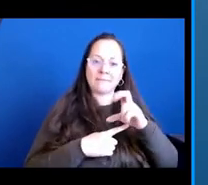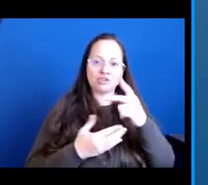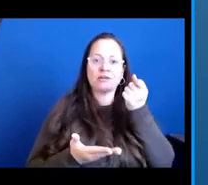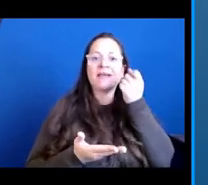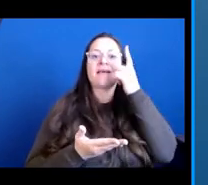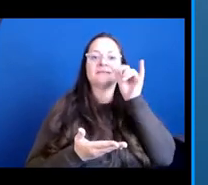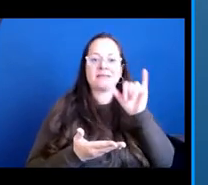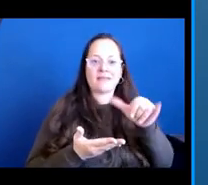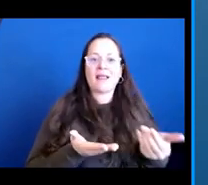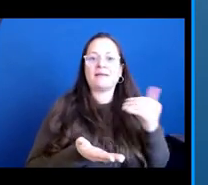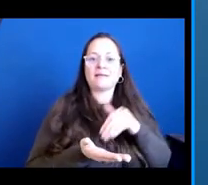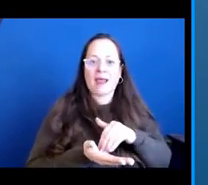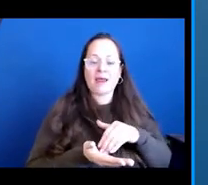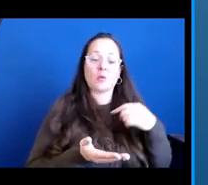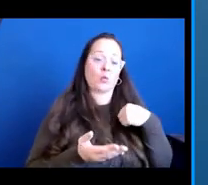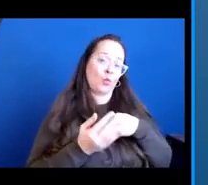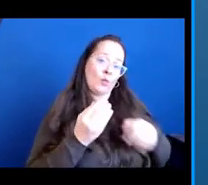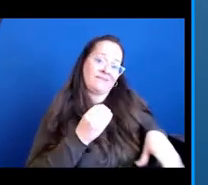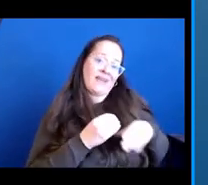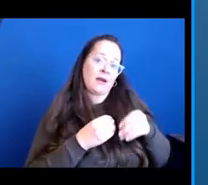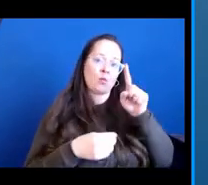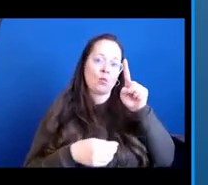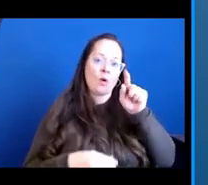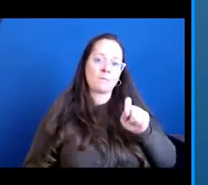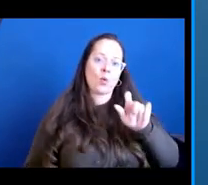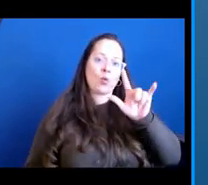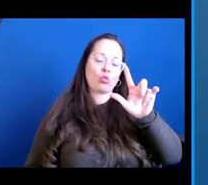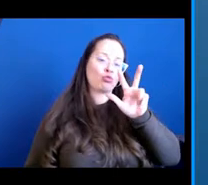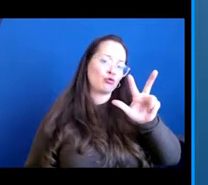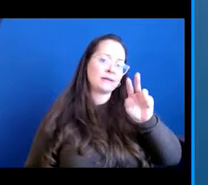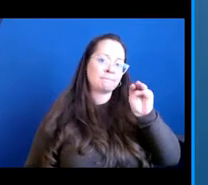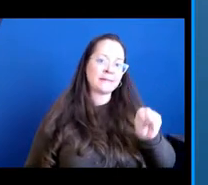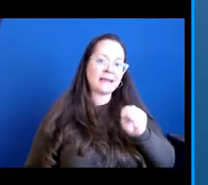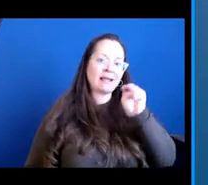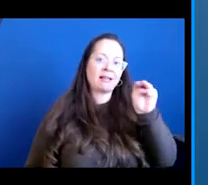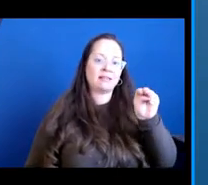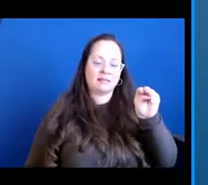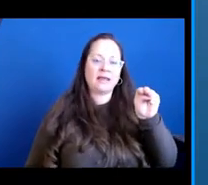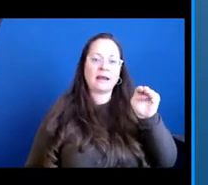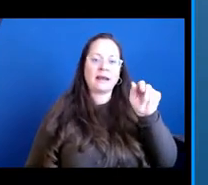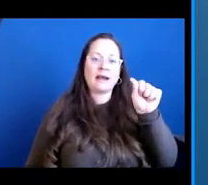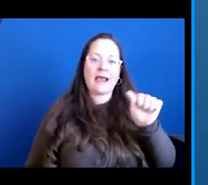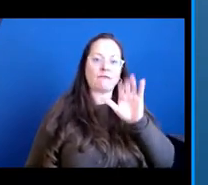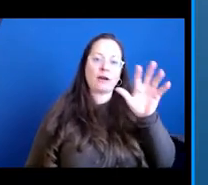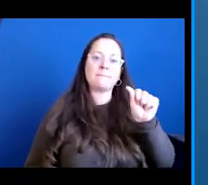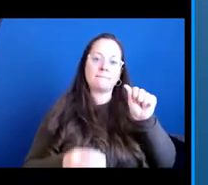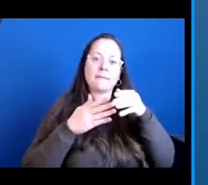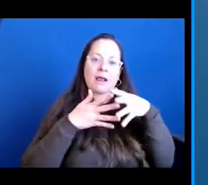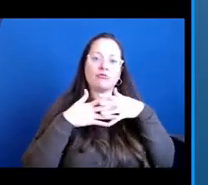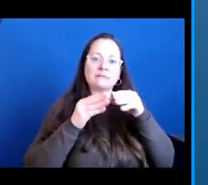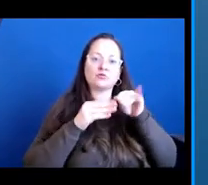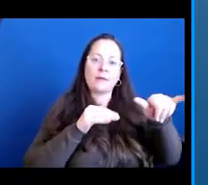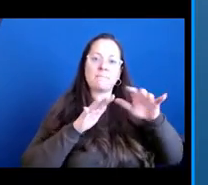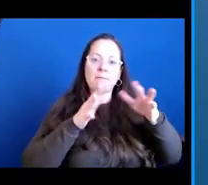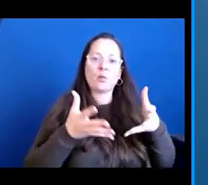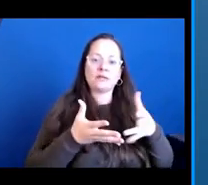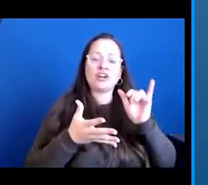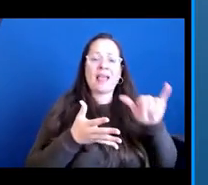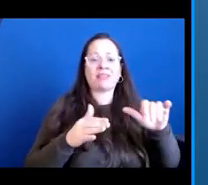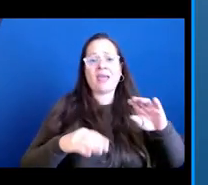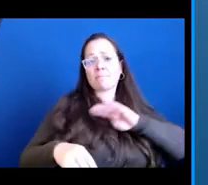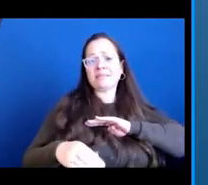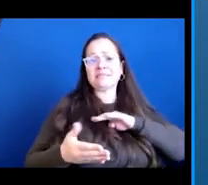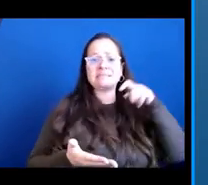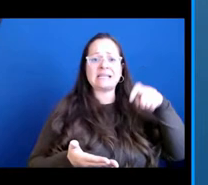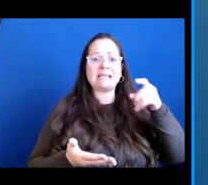1.3 million African Americans to the population and that gets that gets to meet the great needs of many